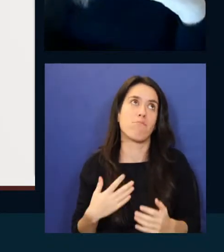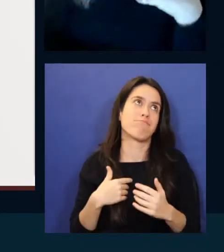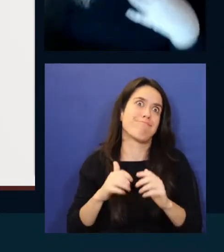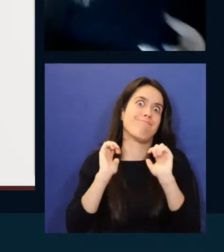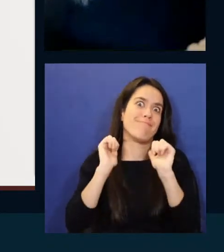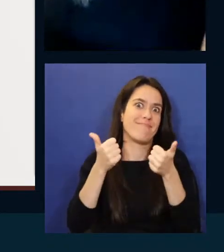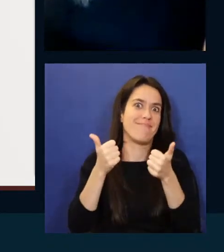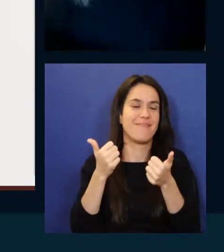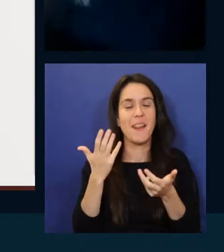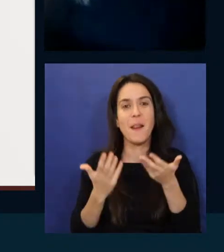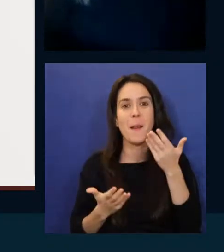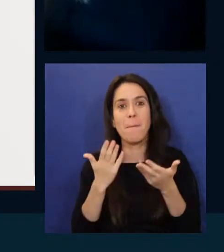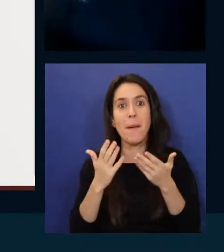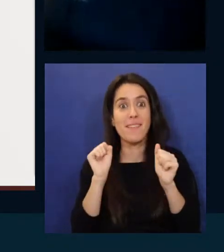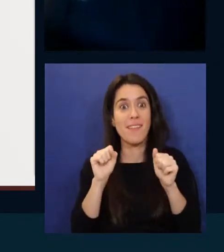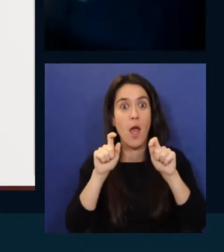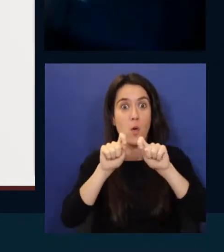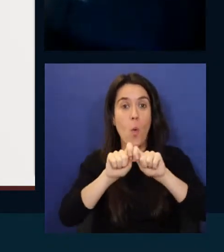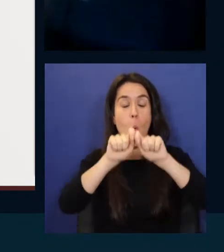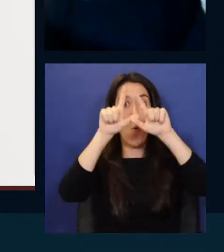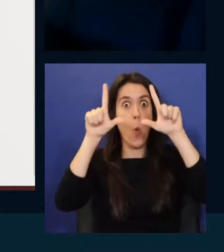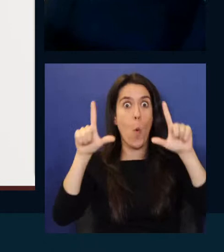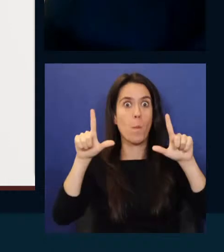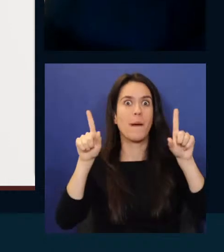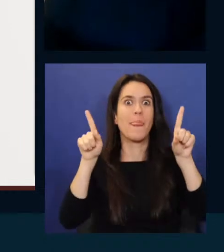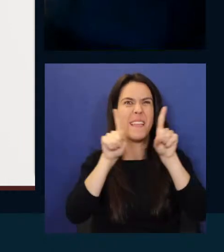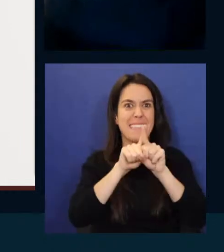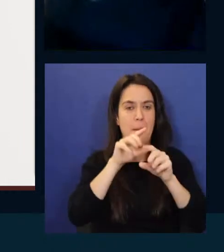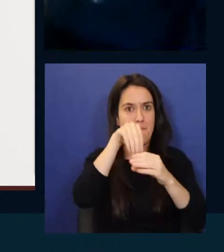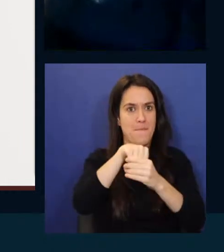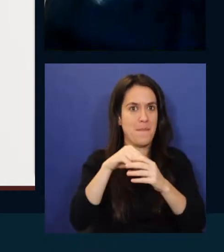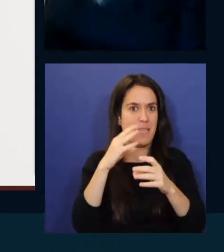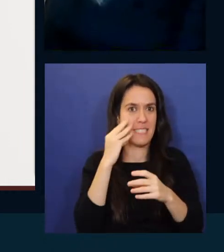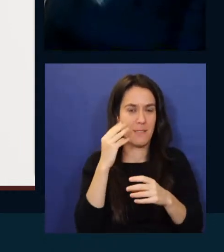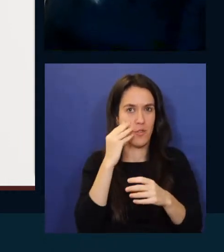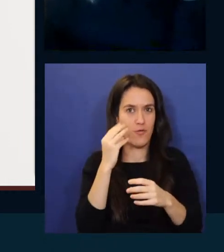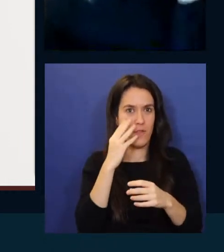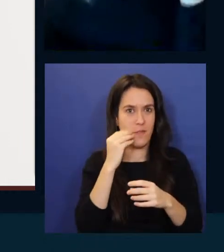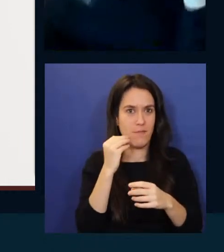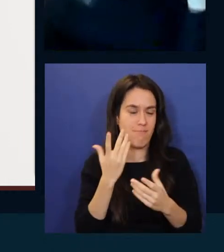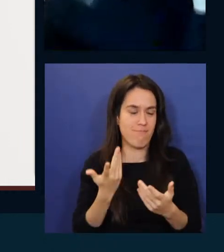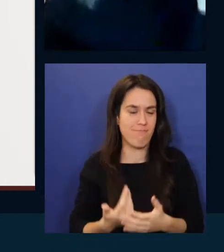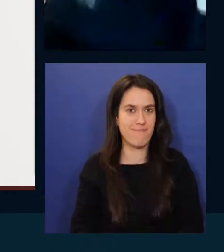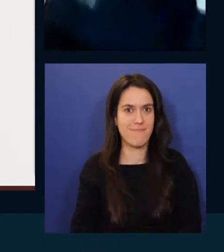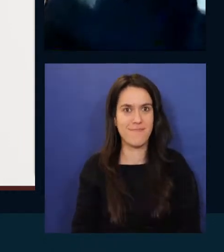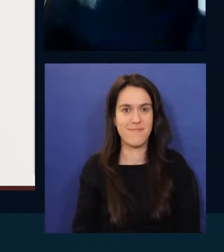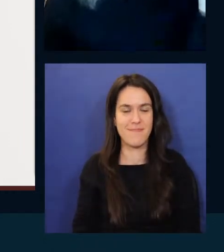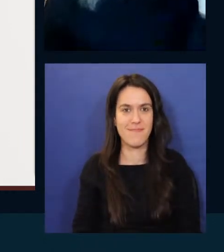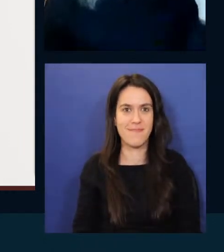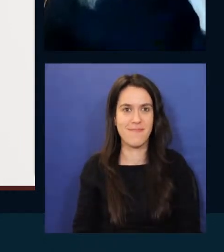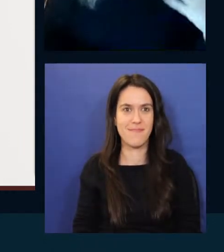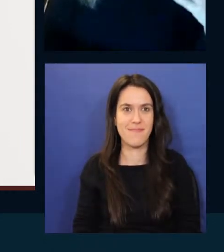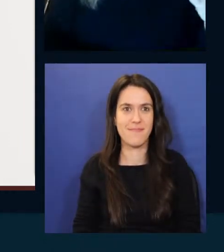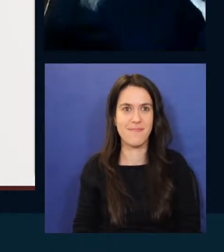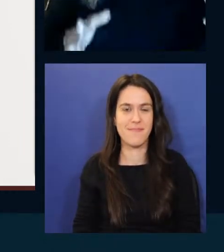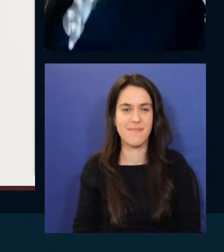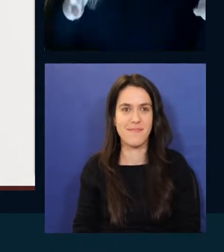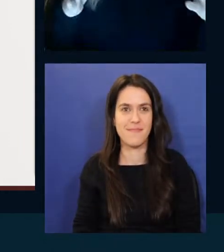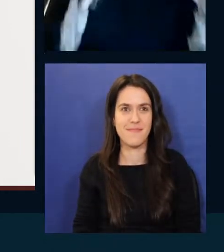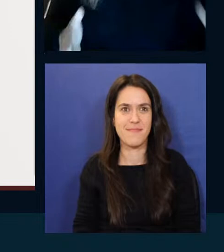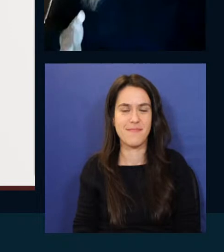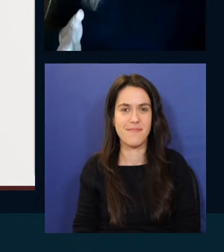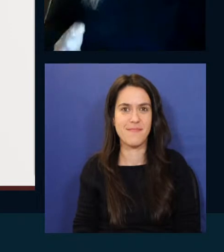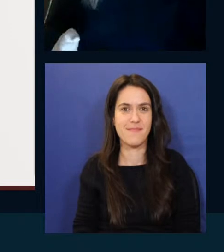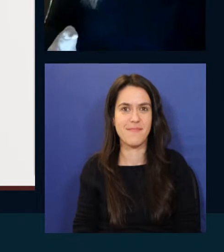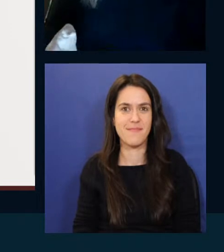kind of open up within the same experience. Maybe it will come in the future, who knows. And then when